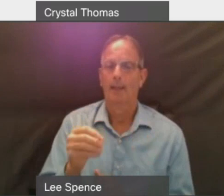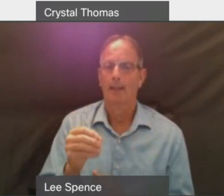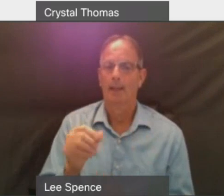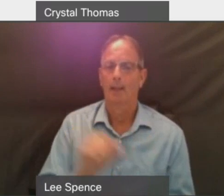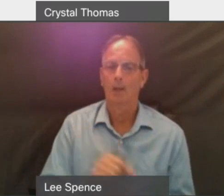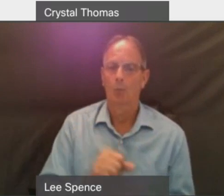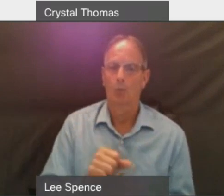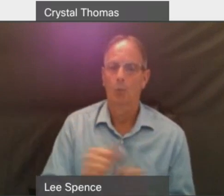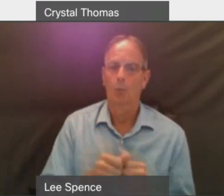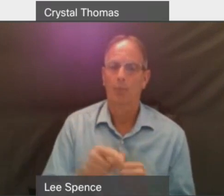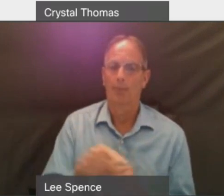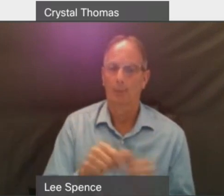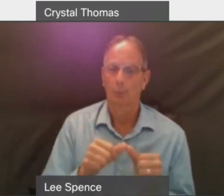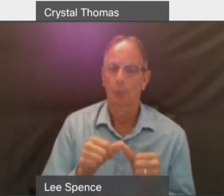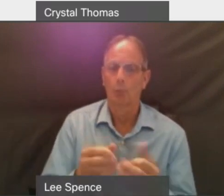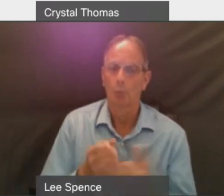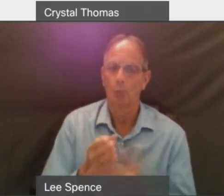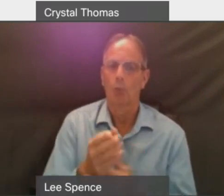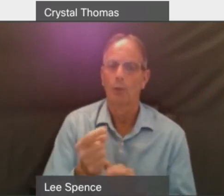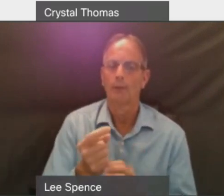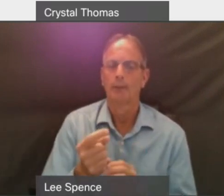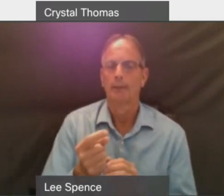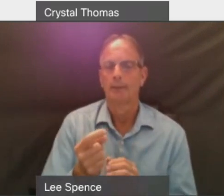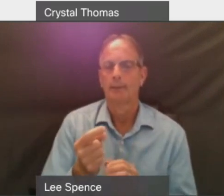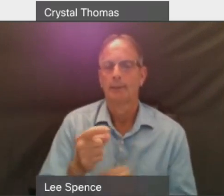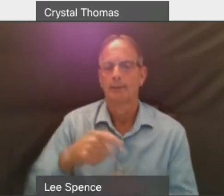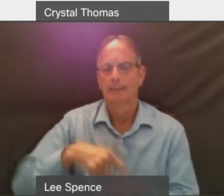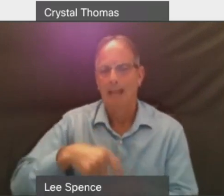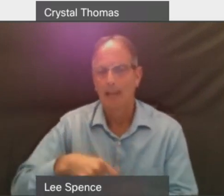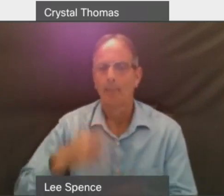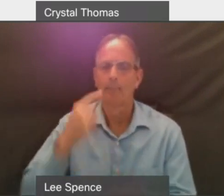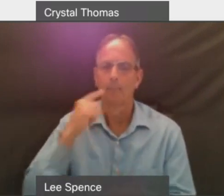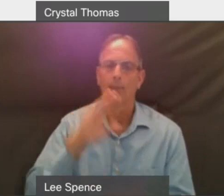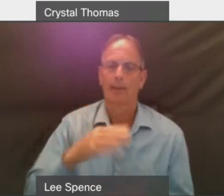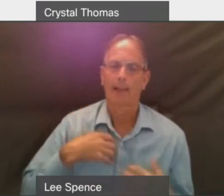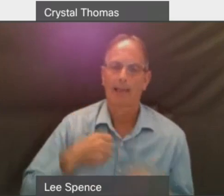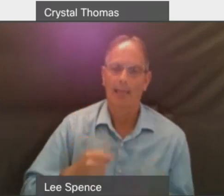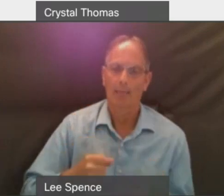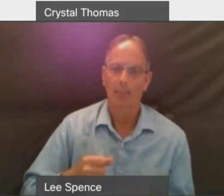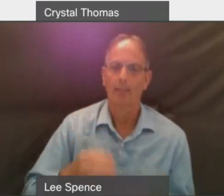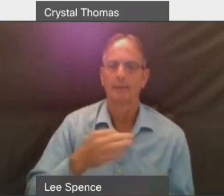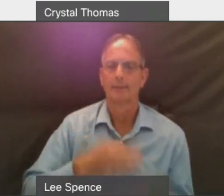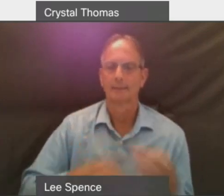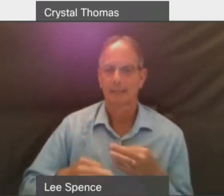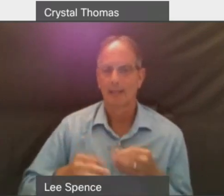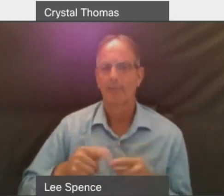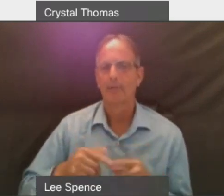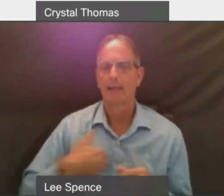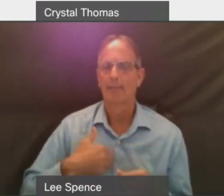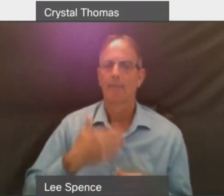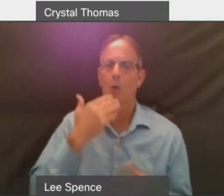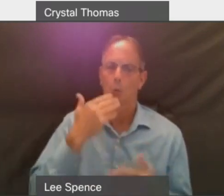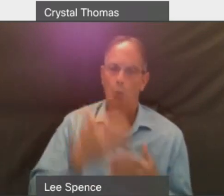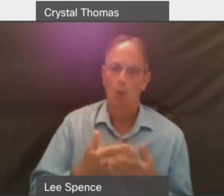over time on their health, as opposed to having a sort of really